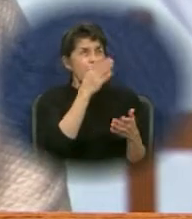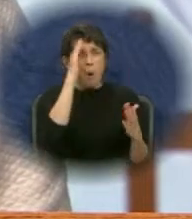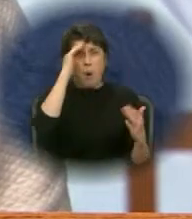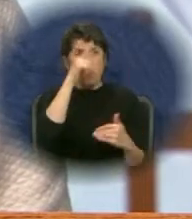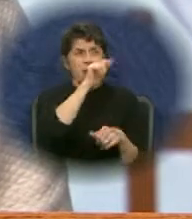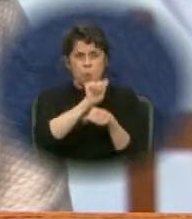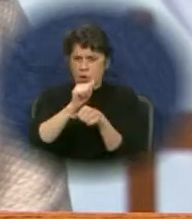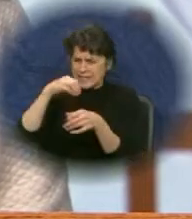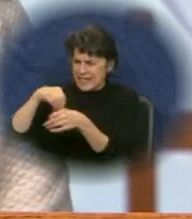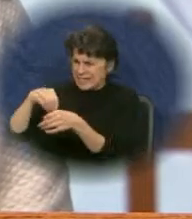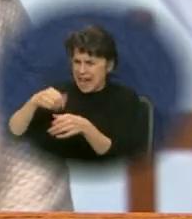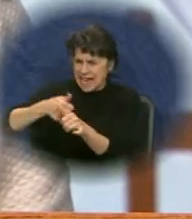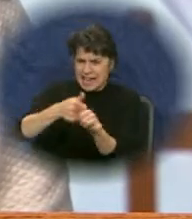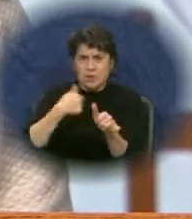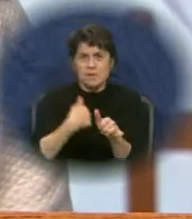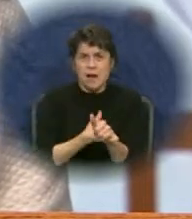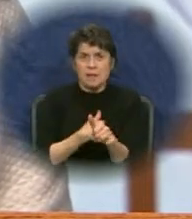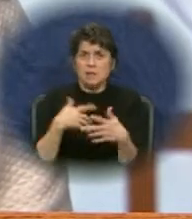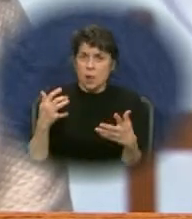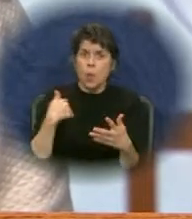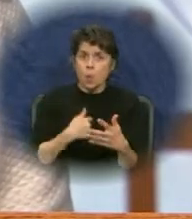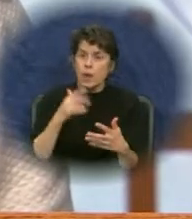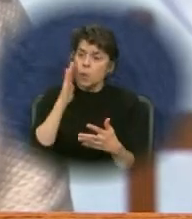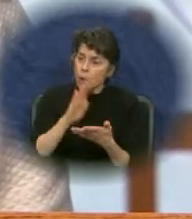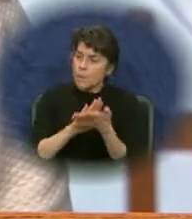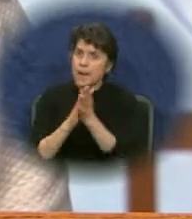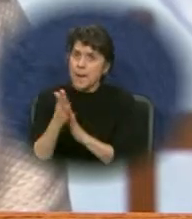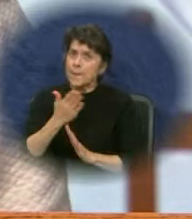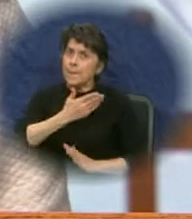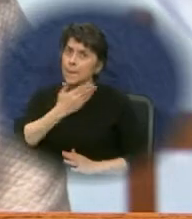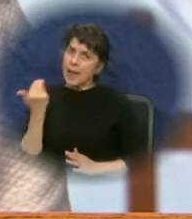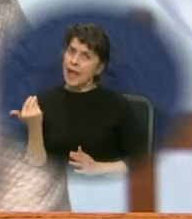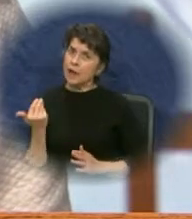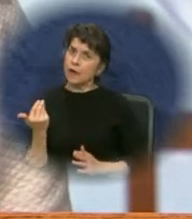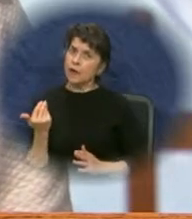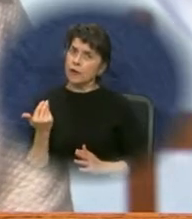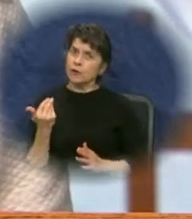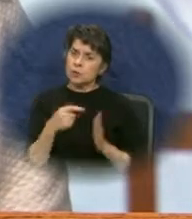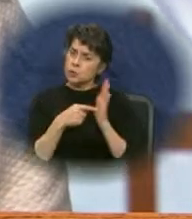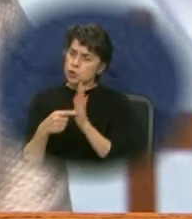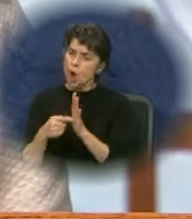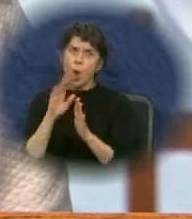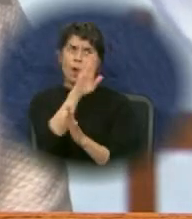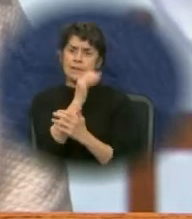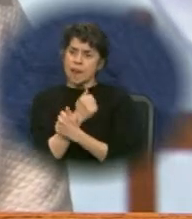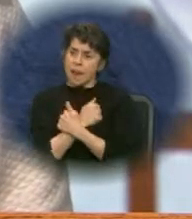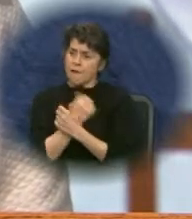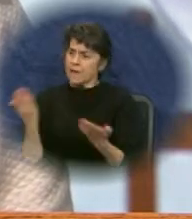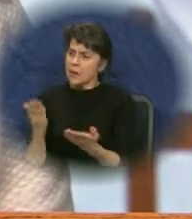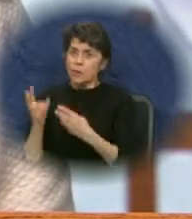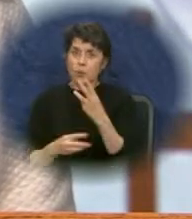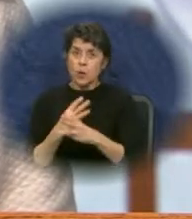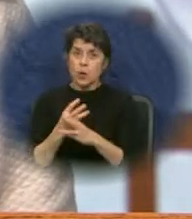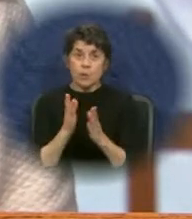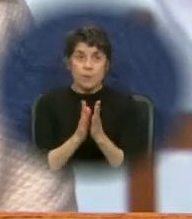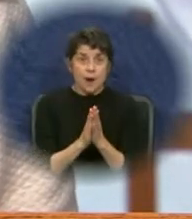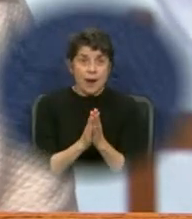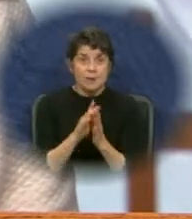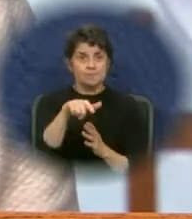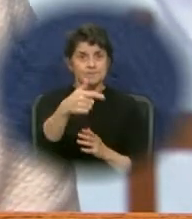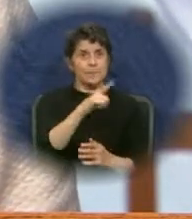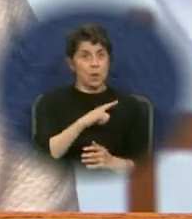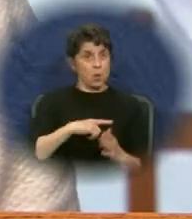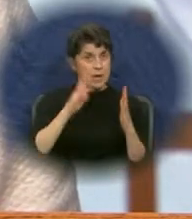of mind and heart in order to be better instruments of God's love in the world. We pray to the Lord. Lord, hear our